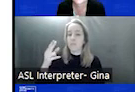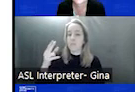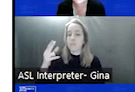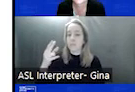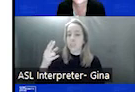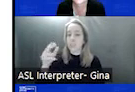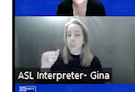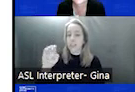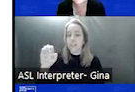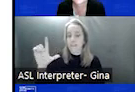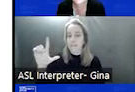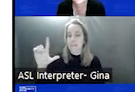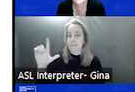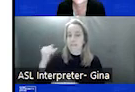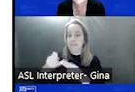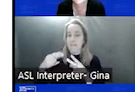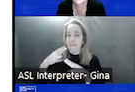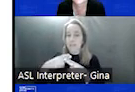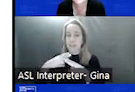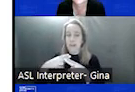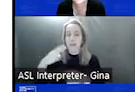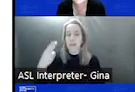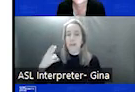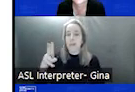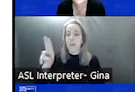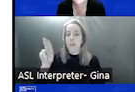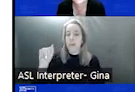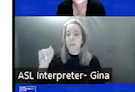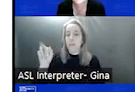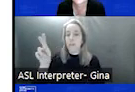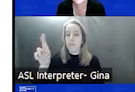Michael. My last name is spelled